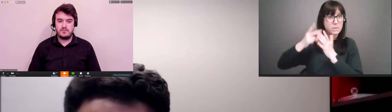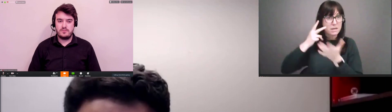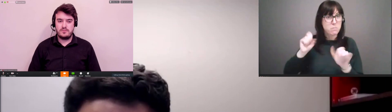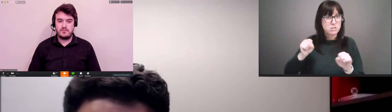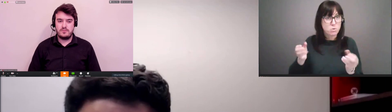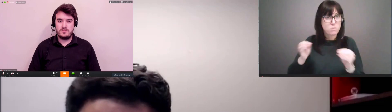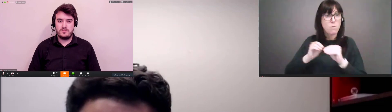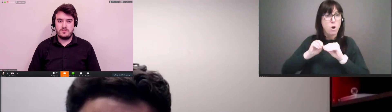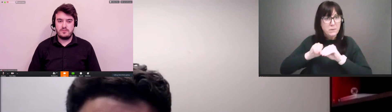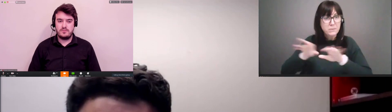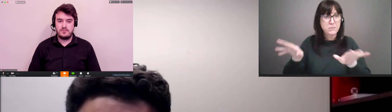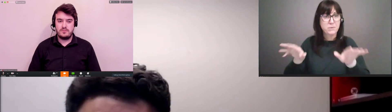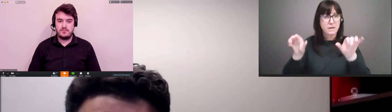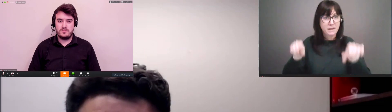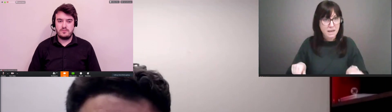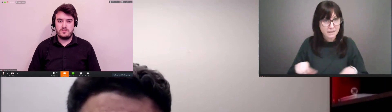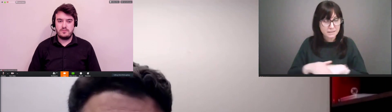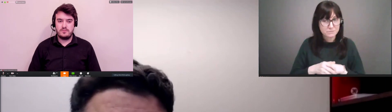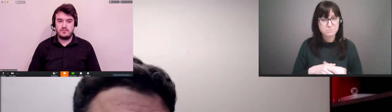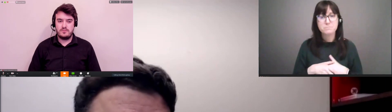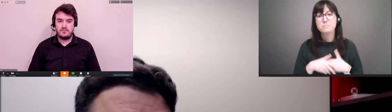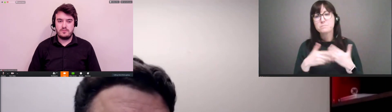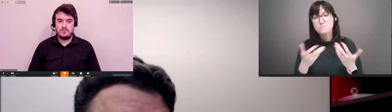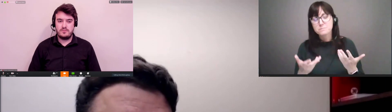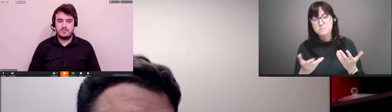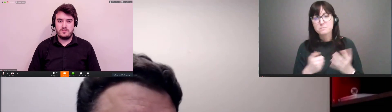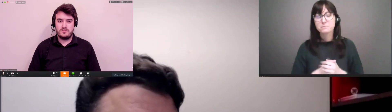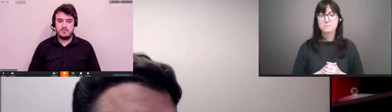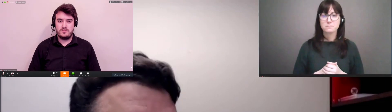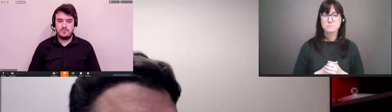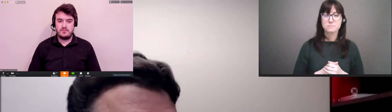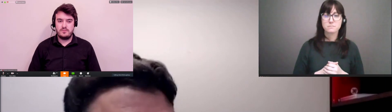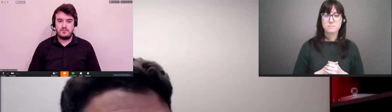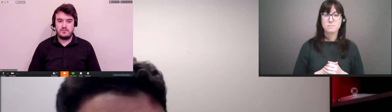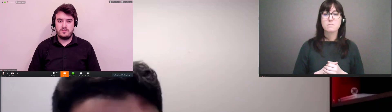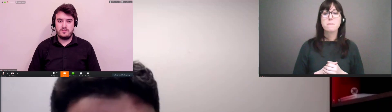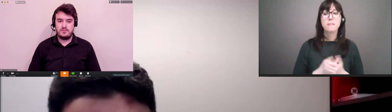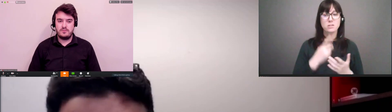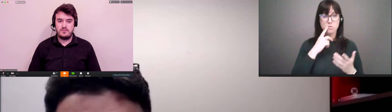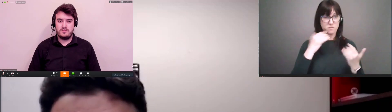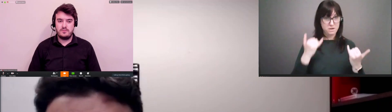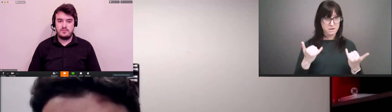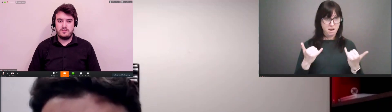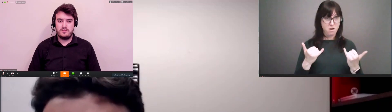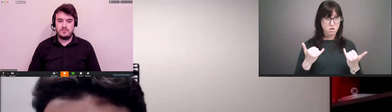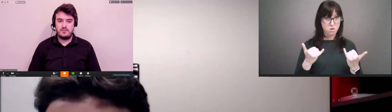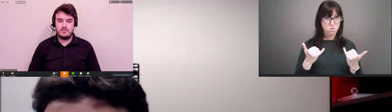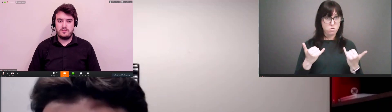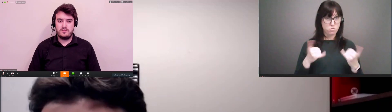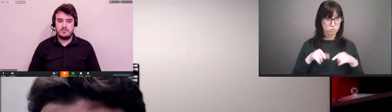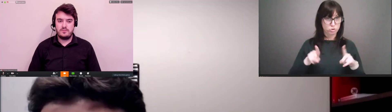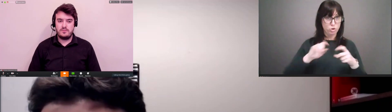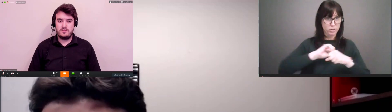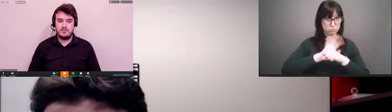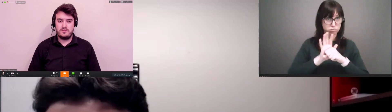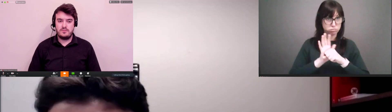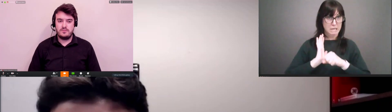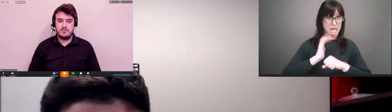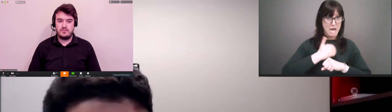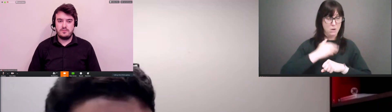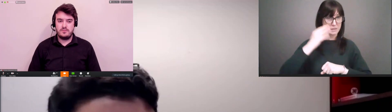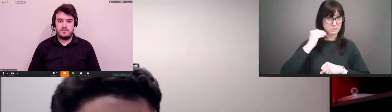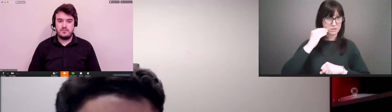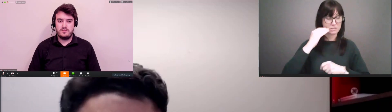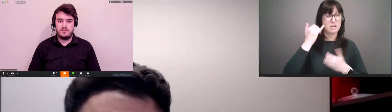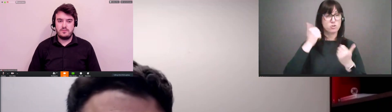positive case. So I think in terms of this part of the outbreak where we're trying to bend or plank